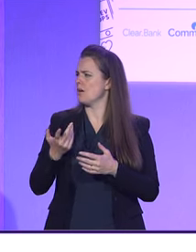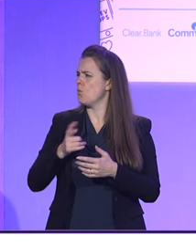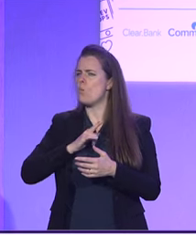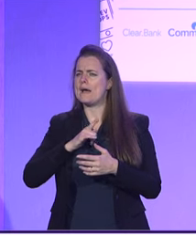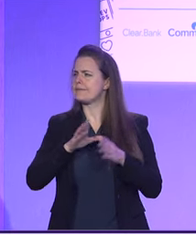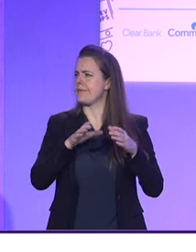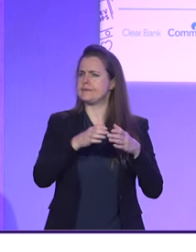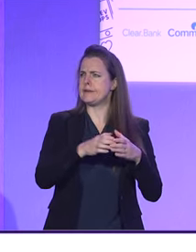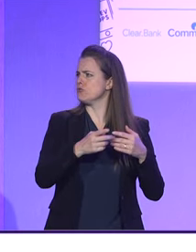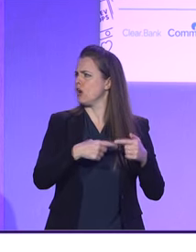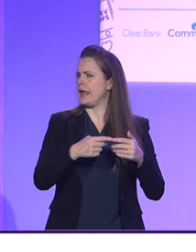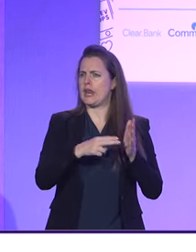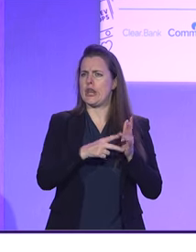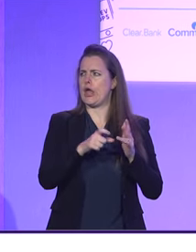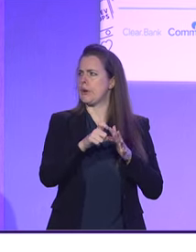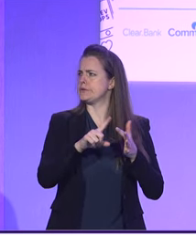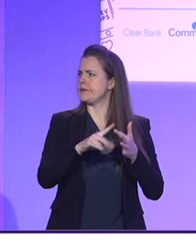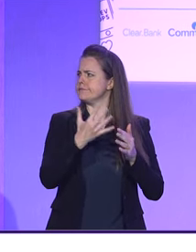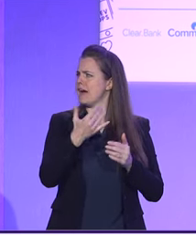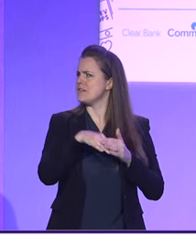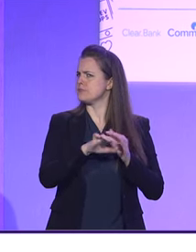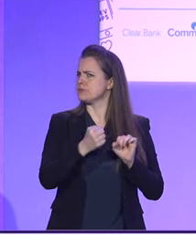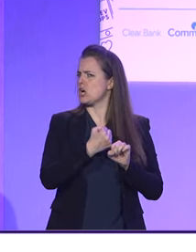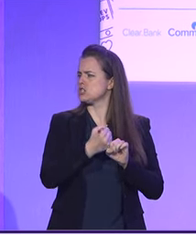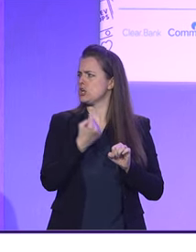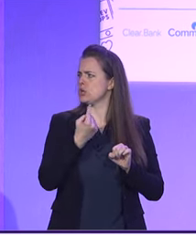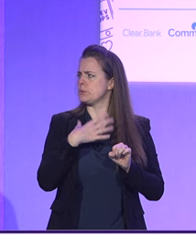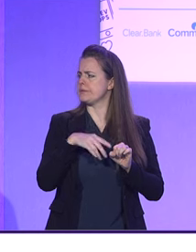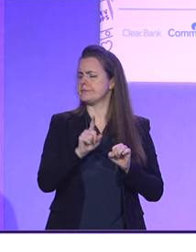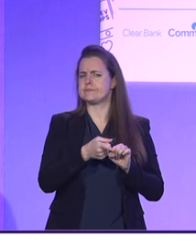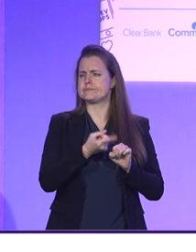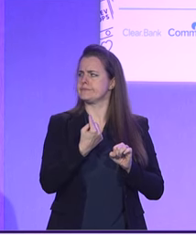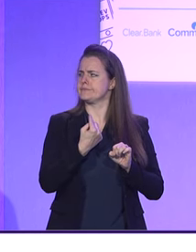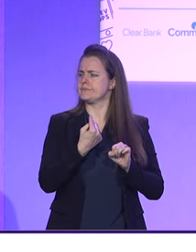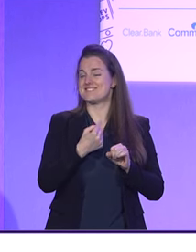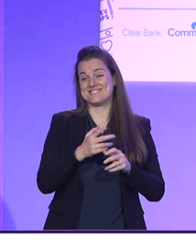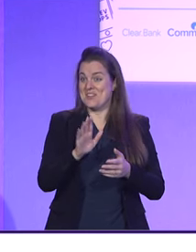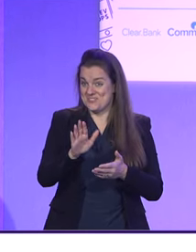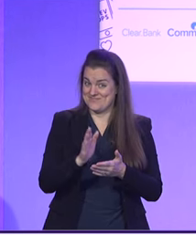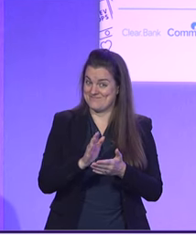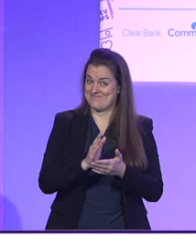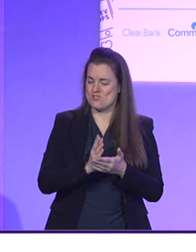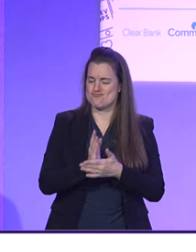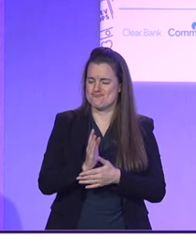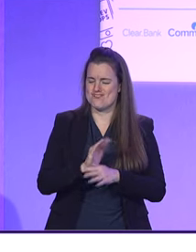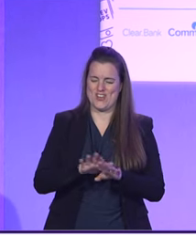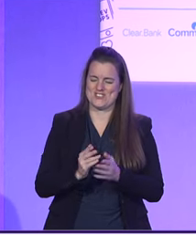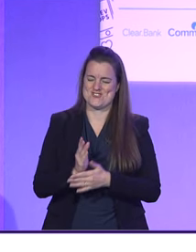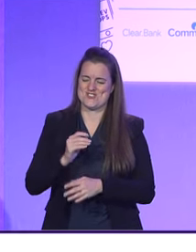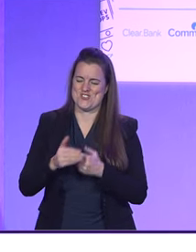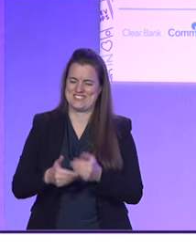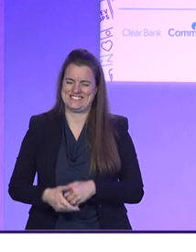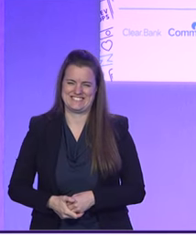running Node 5 in production and who do I need to talk to get that fixed? Not a true story.